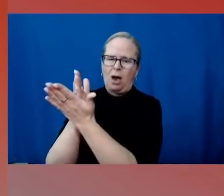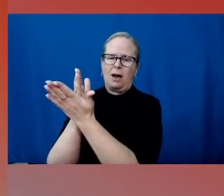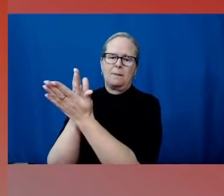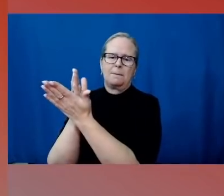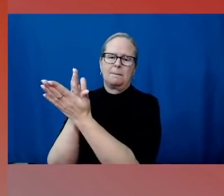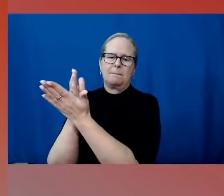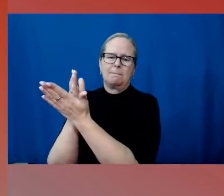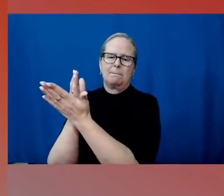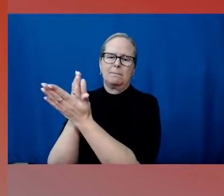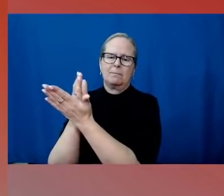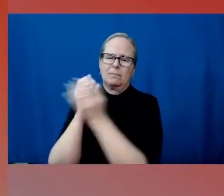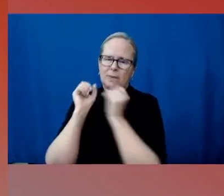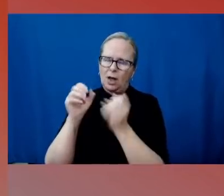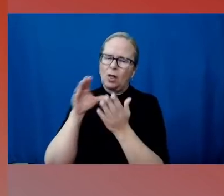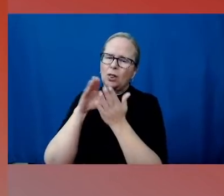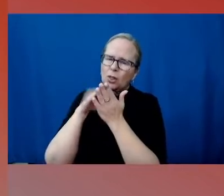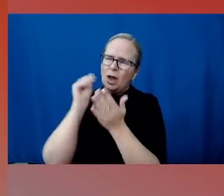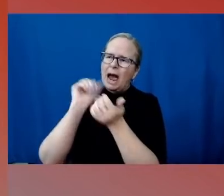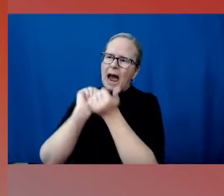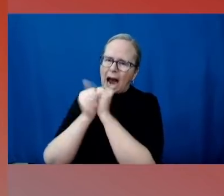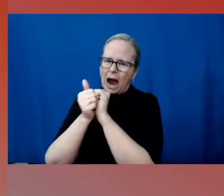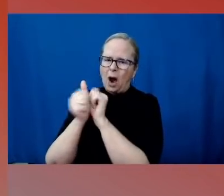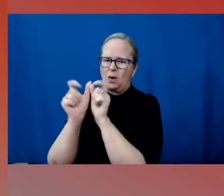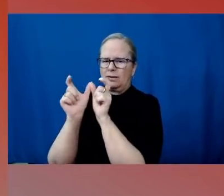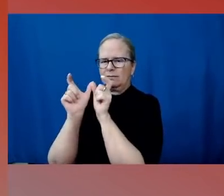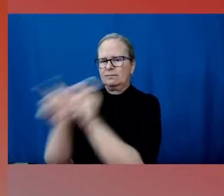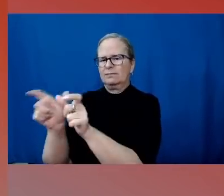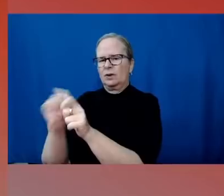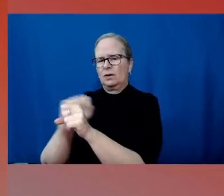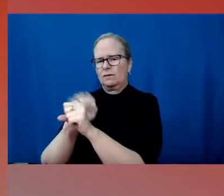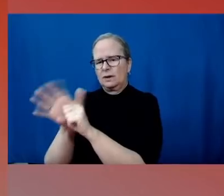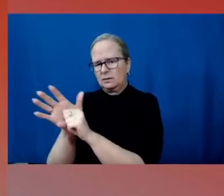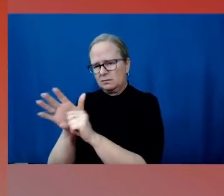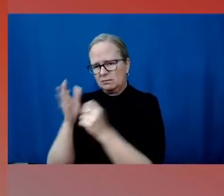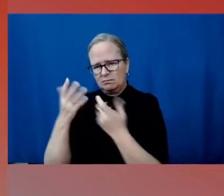keep COVID at bay, basically.